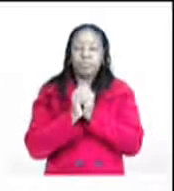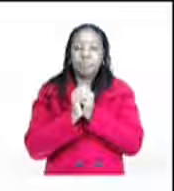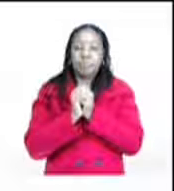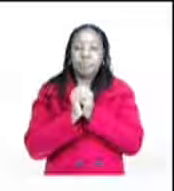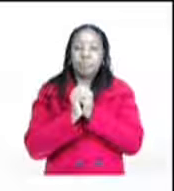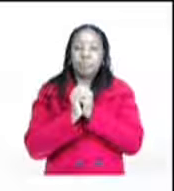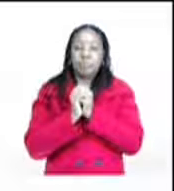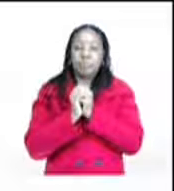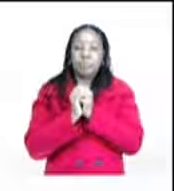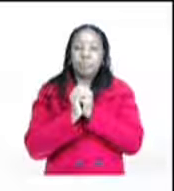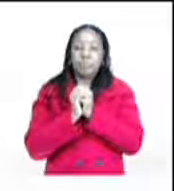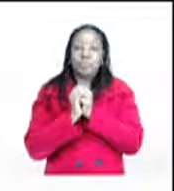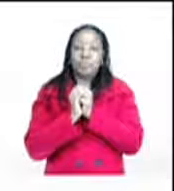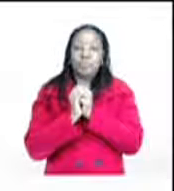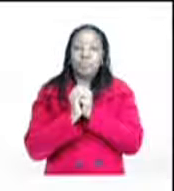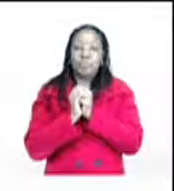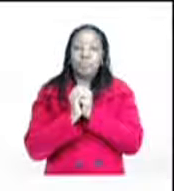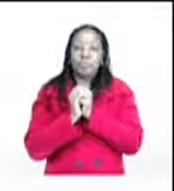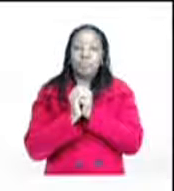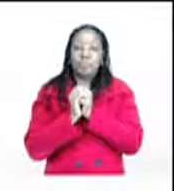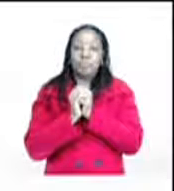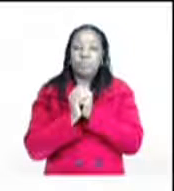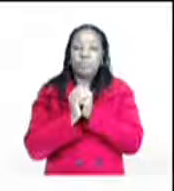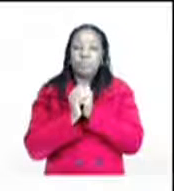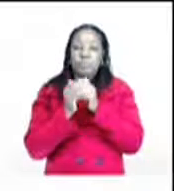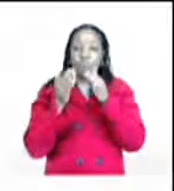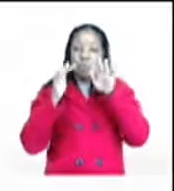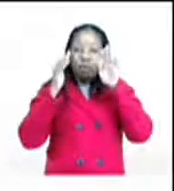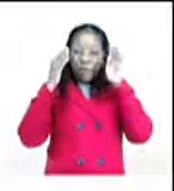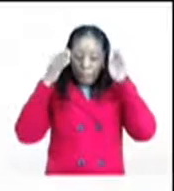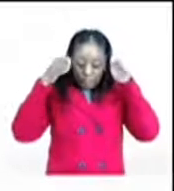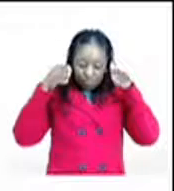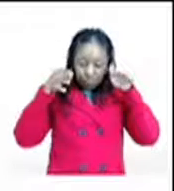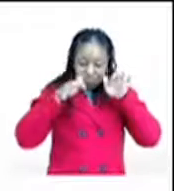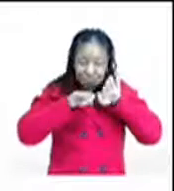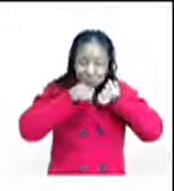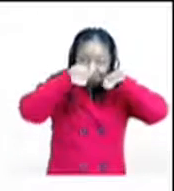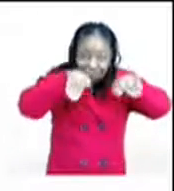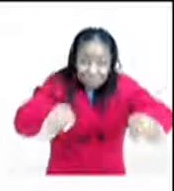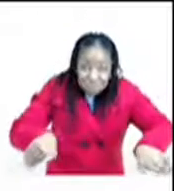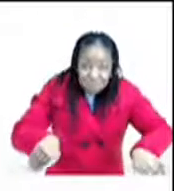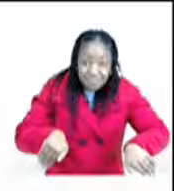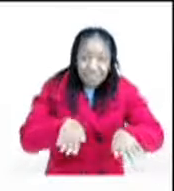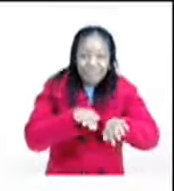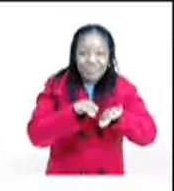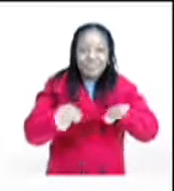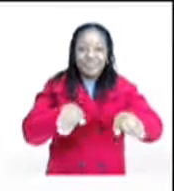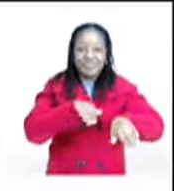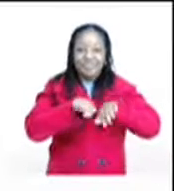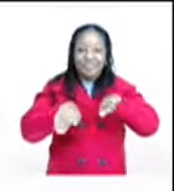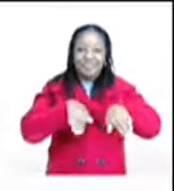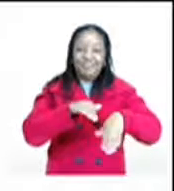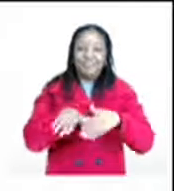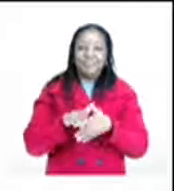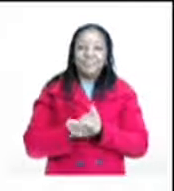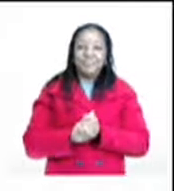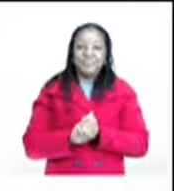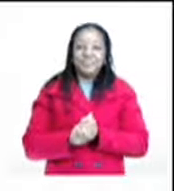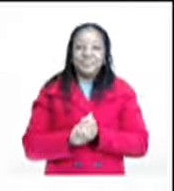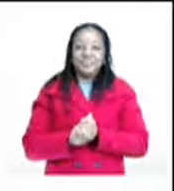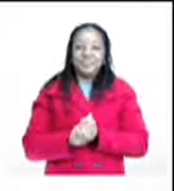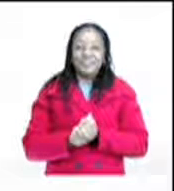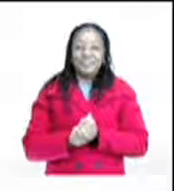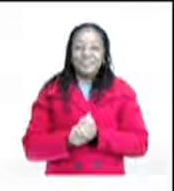top one on the right-hand corner is a diver. Now I would like you to look at